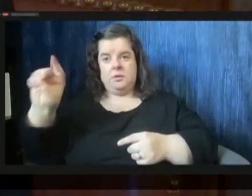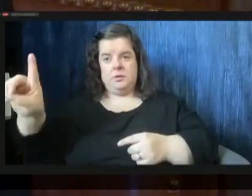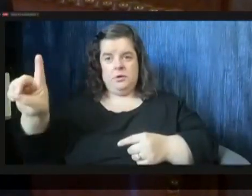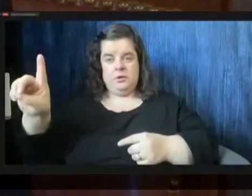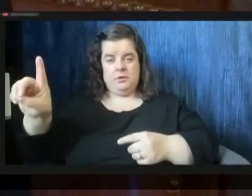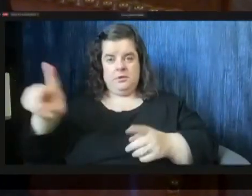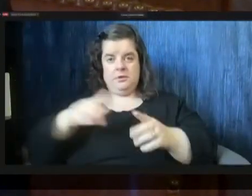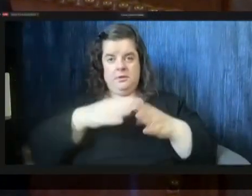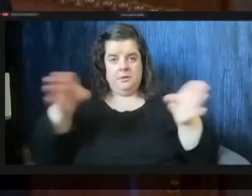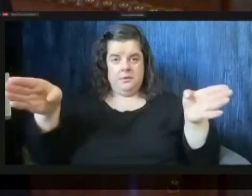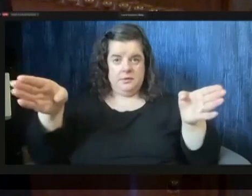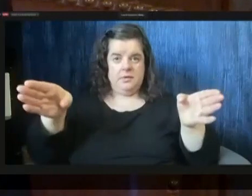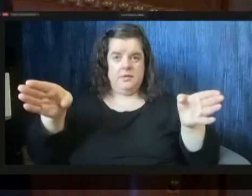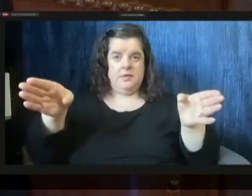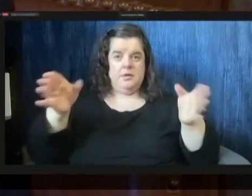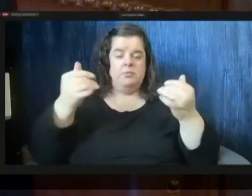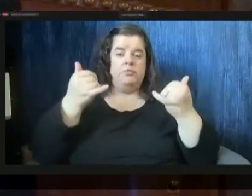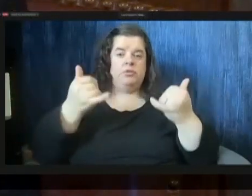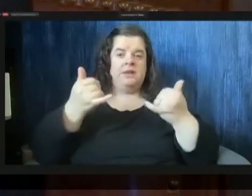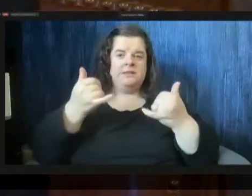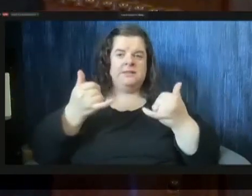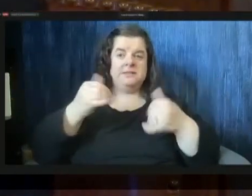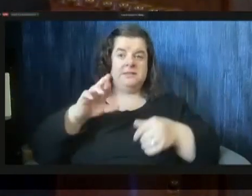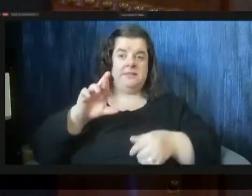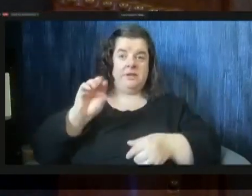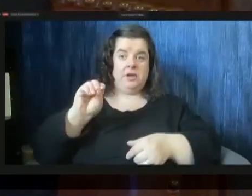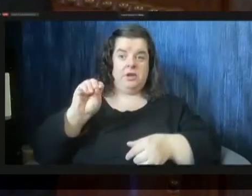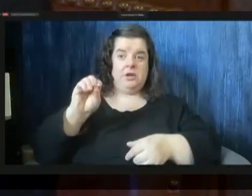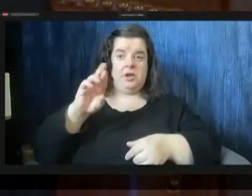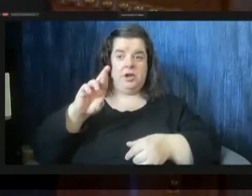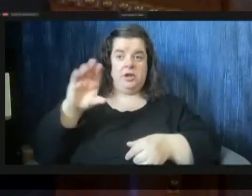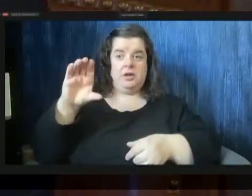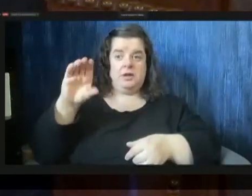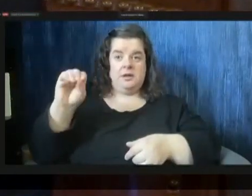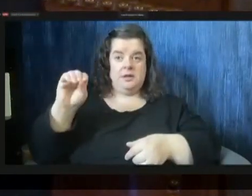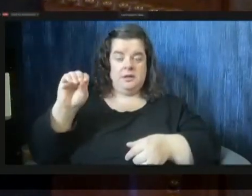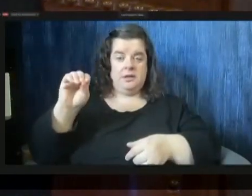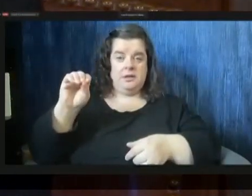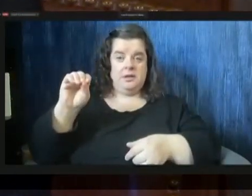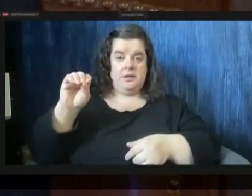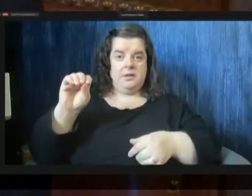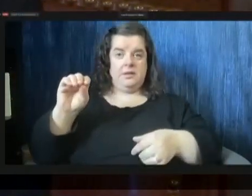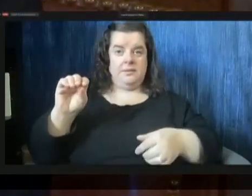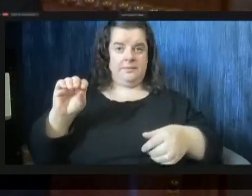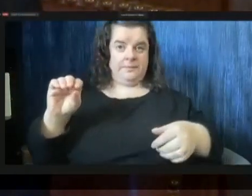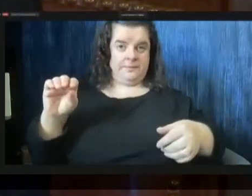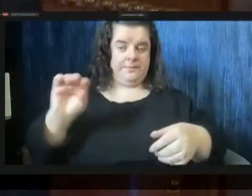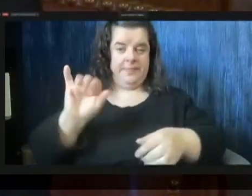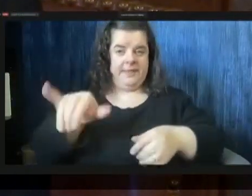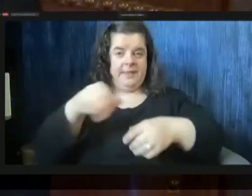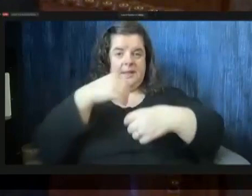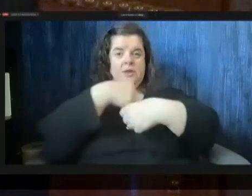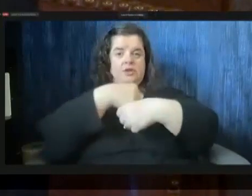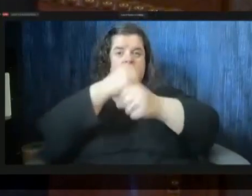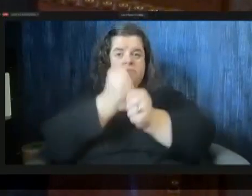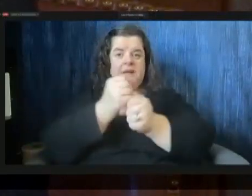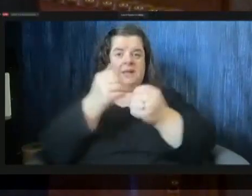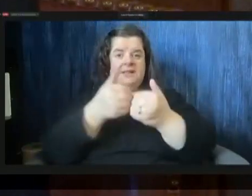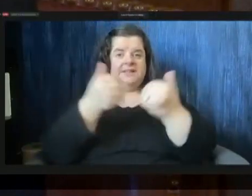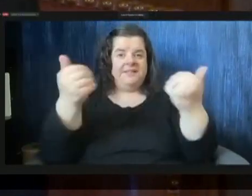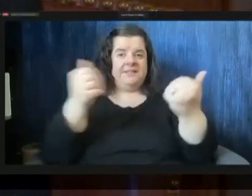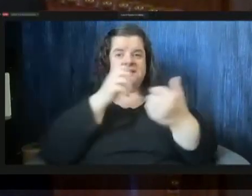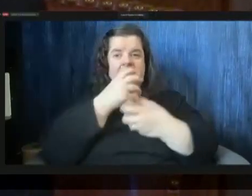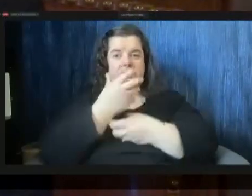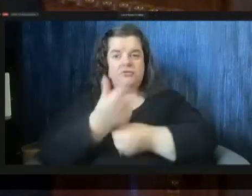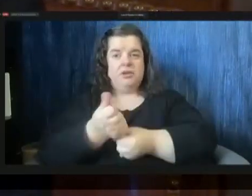the presence of RCOs has, like you said, sort of created divisions and mistrust with